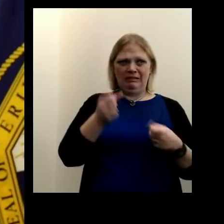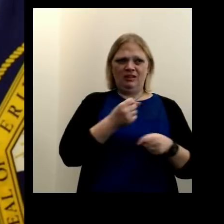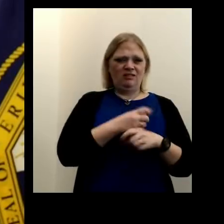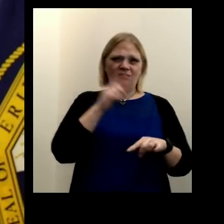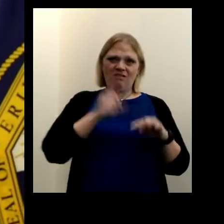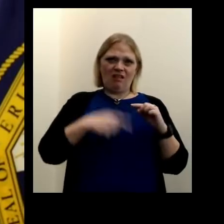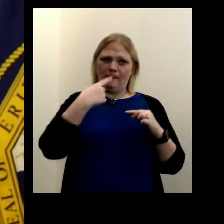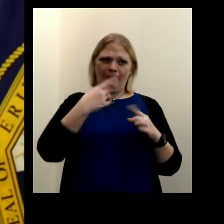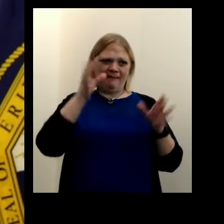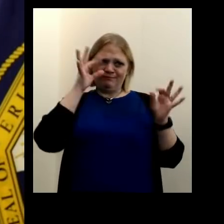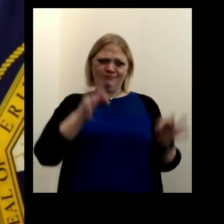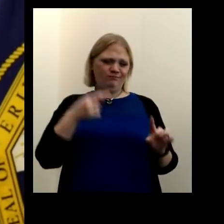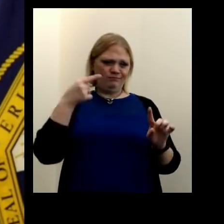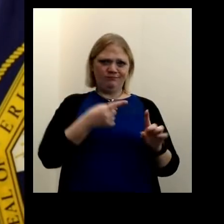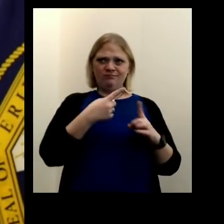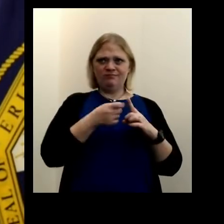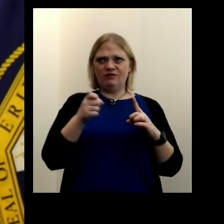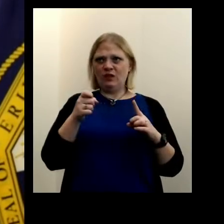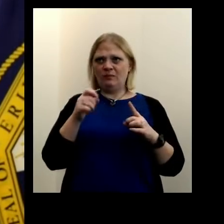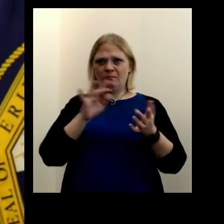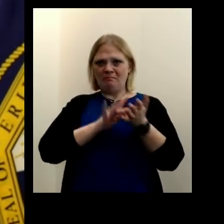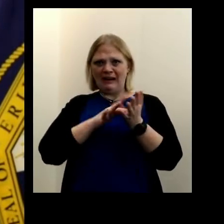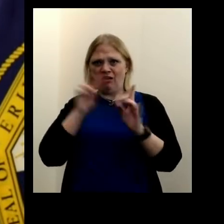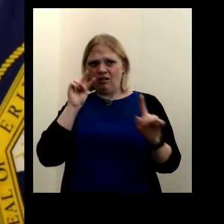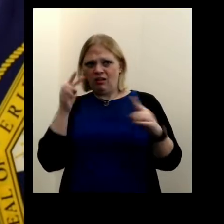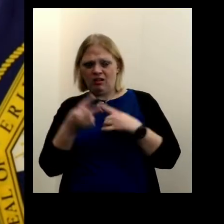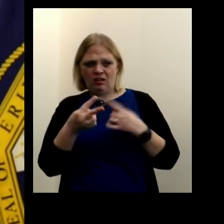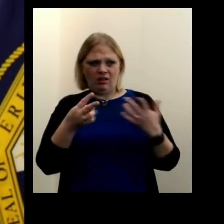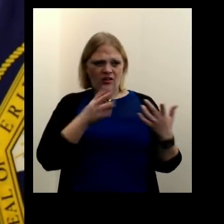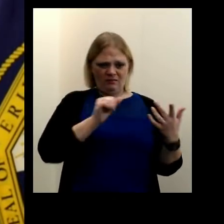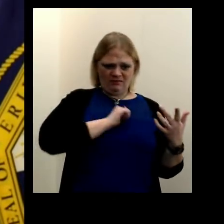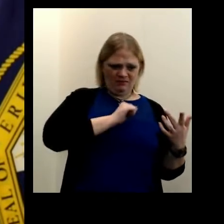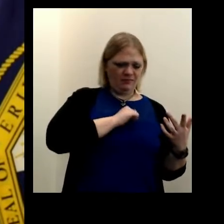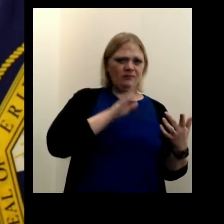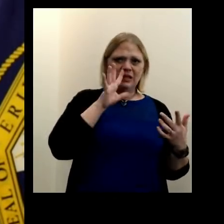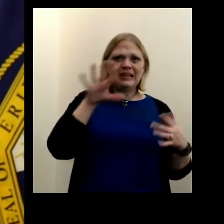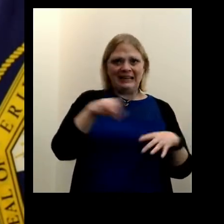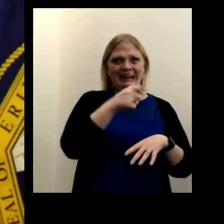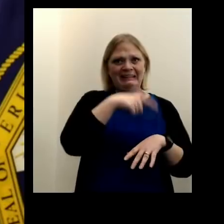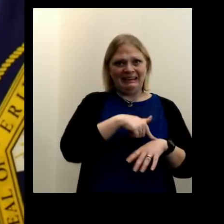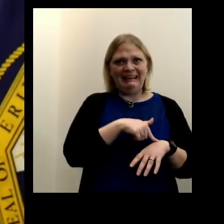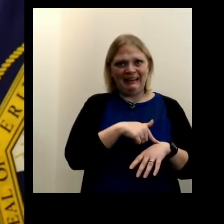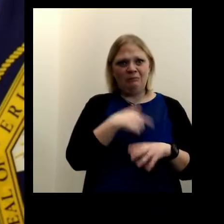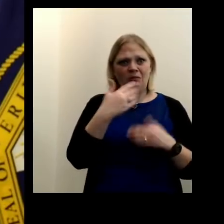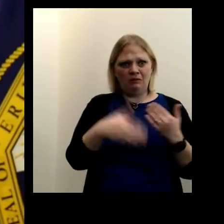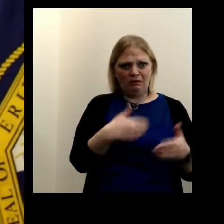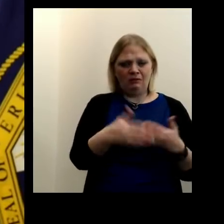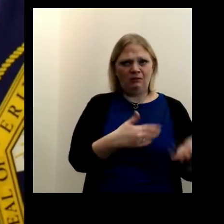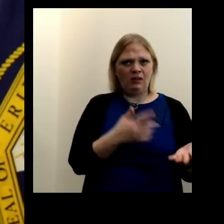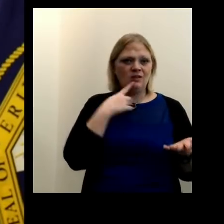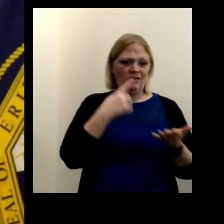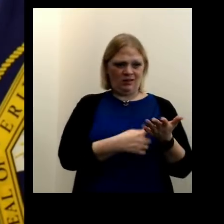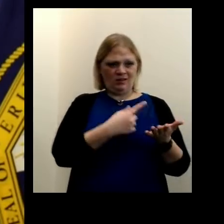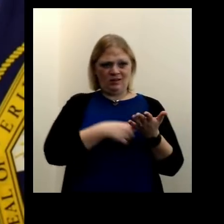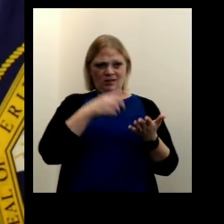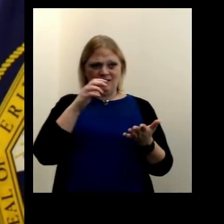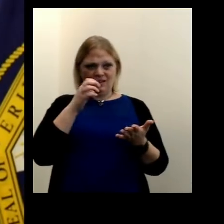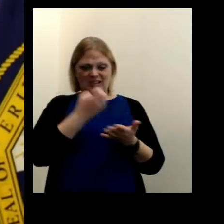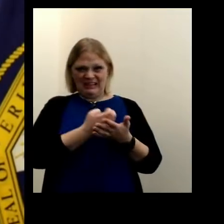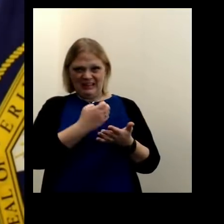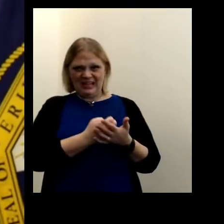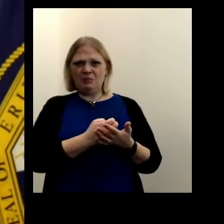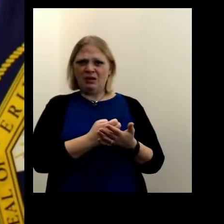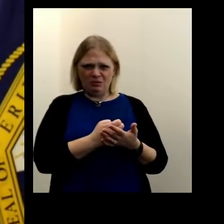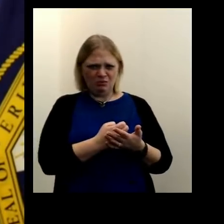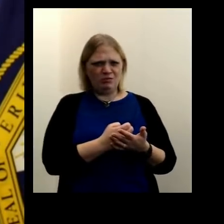point from either a medical, the doctor and I think it's going to take some time. And when we're talking about the economy, it's going to take some time. We could